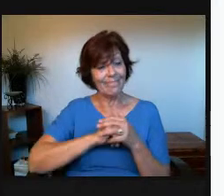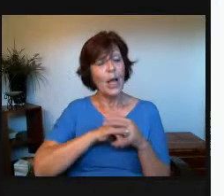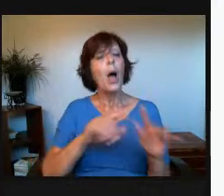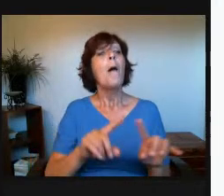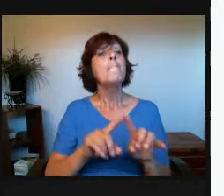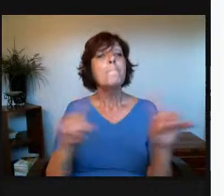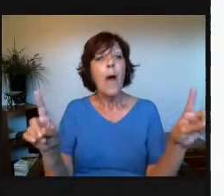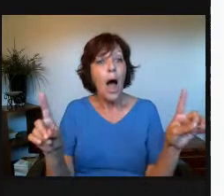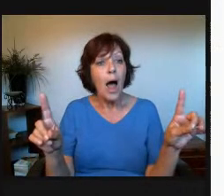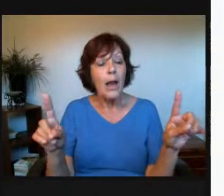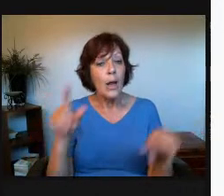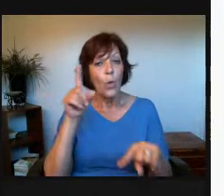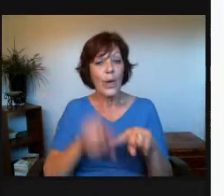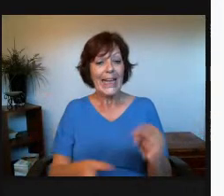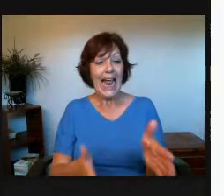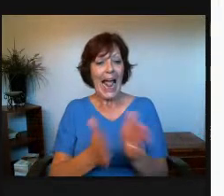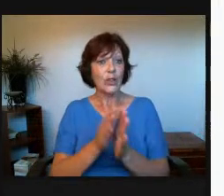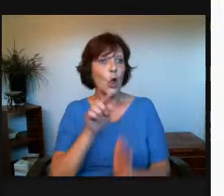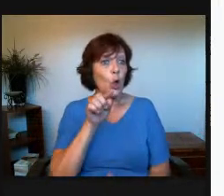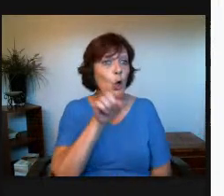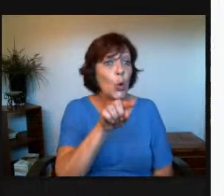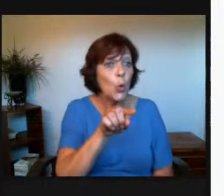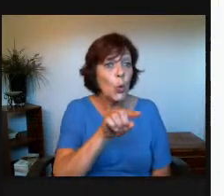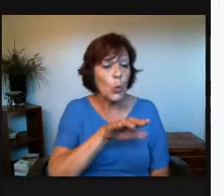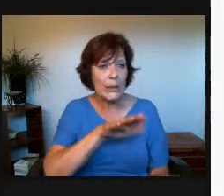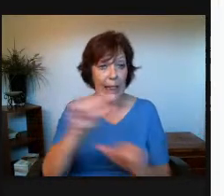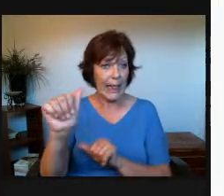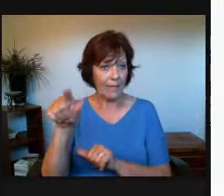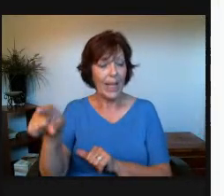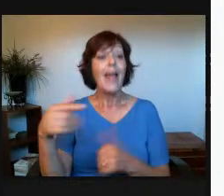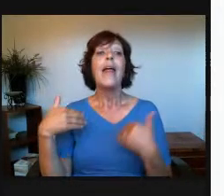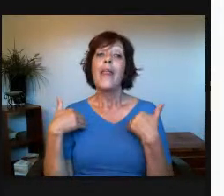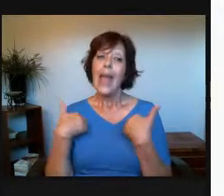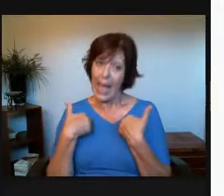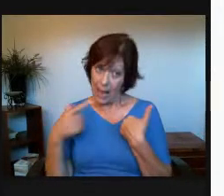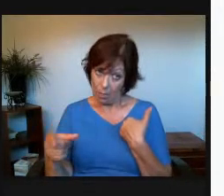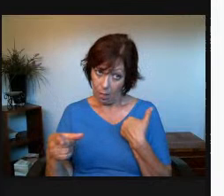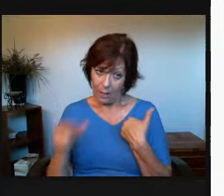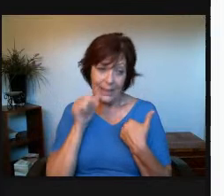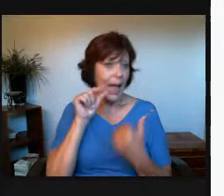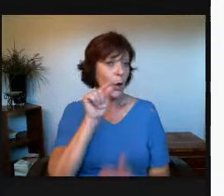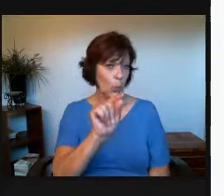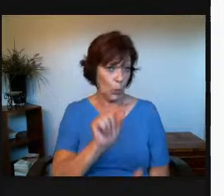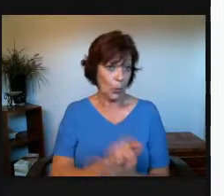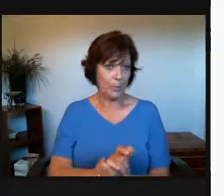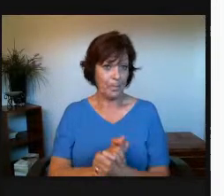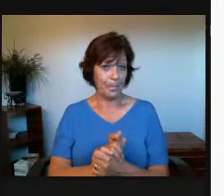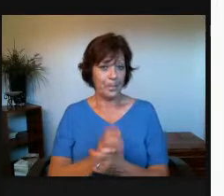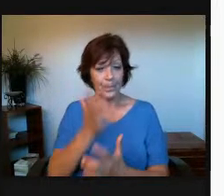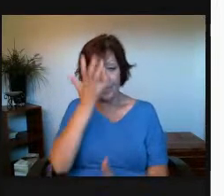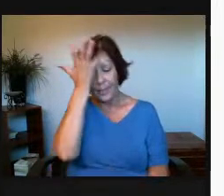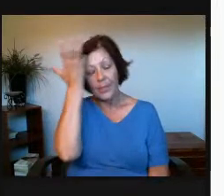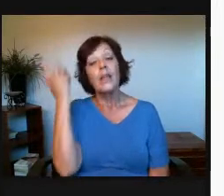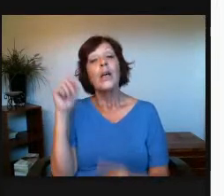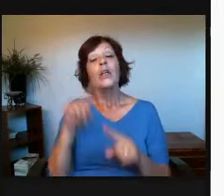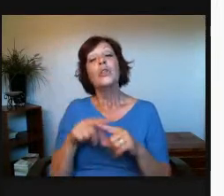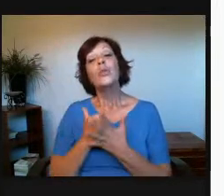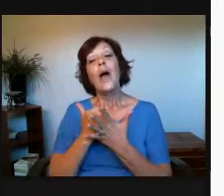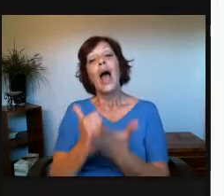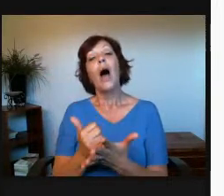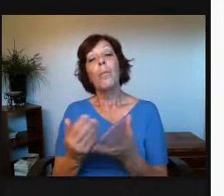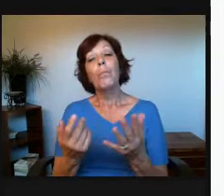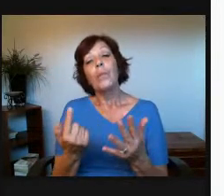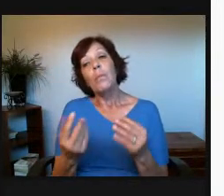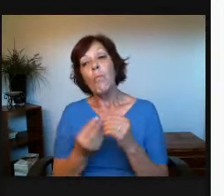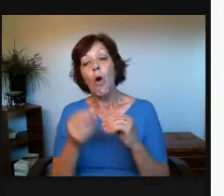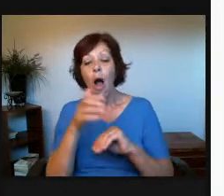we can't ask you to leave the shelter. We can only ask that your service animal leave. So to help make it a little more comfortable